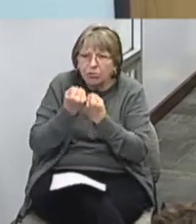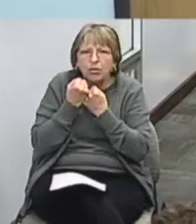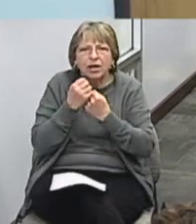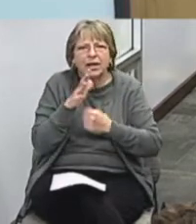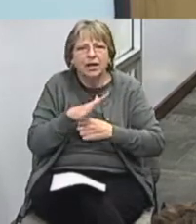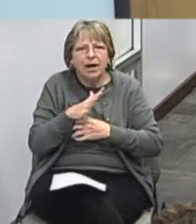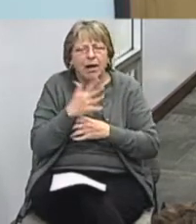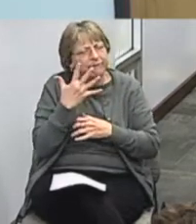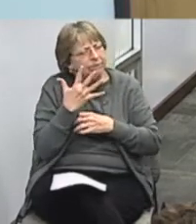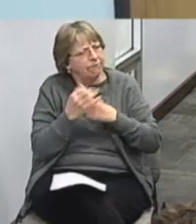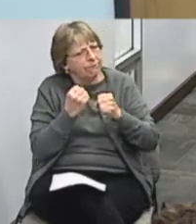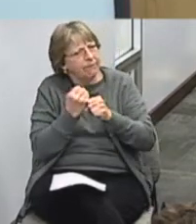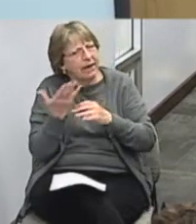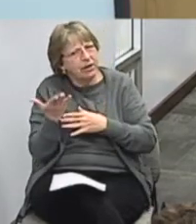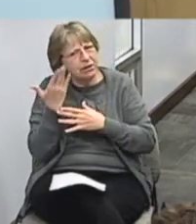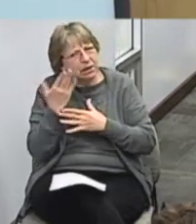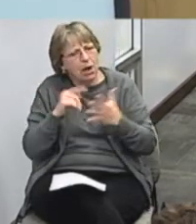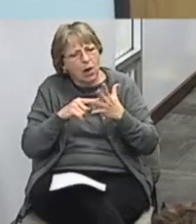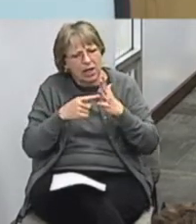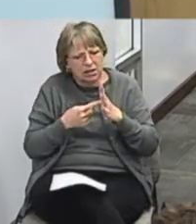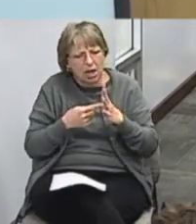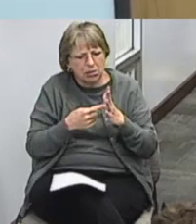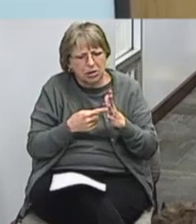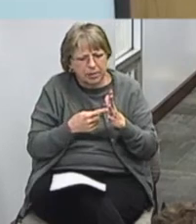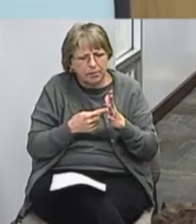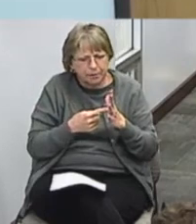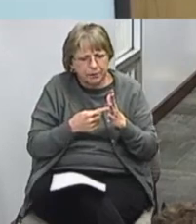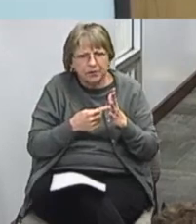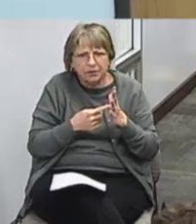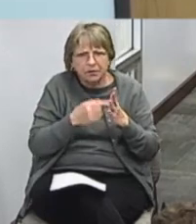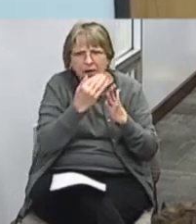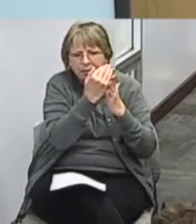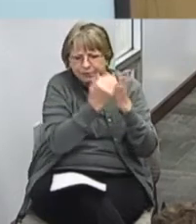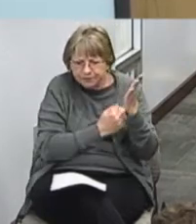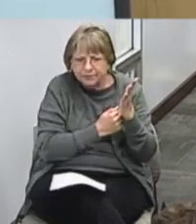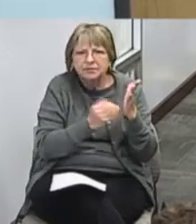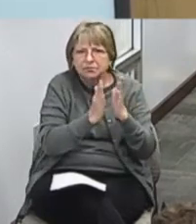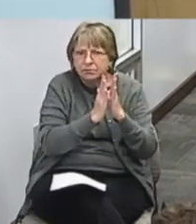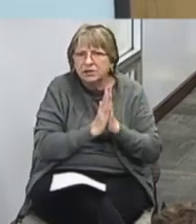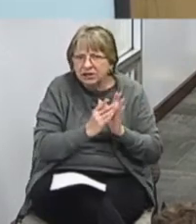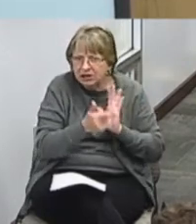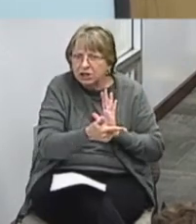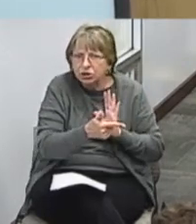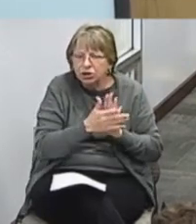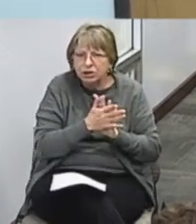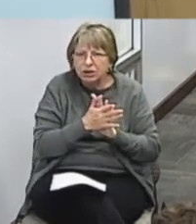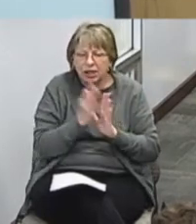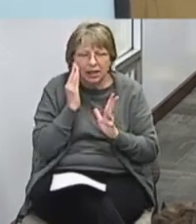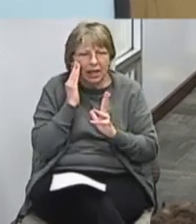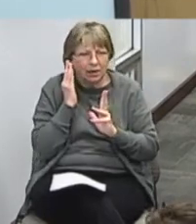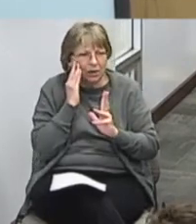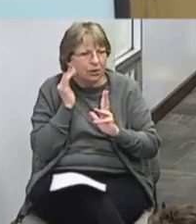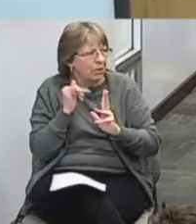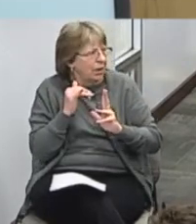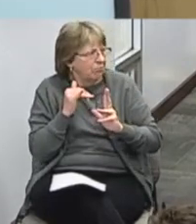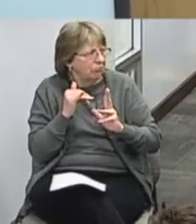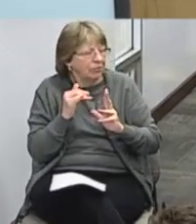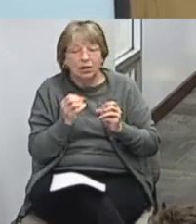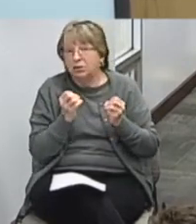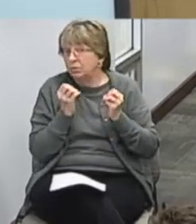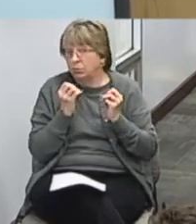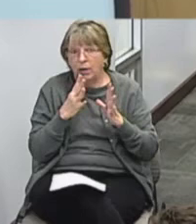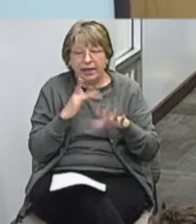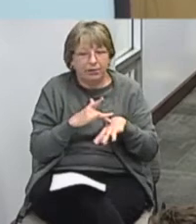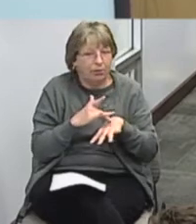About 5 years ago, I started a petition for this same cause. And back then I realized we were way too early in the